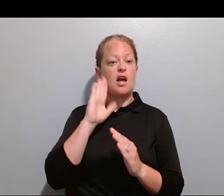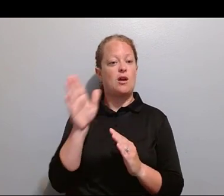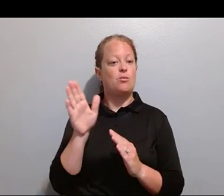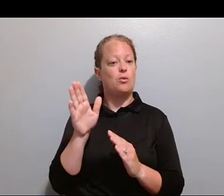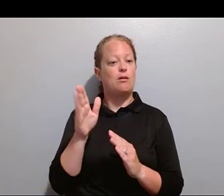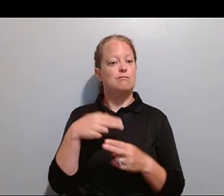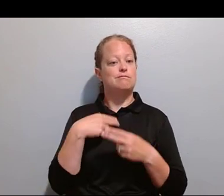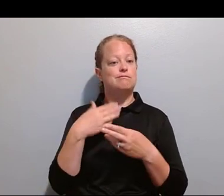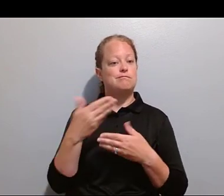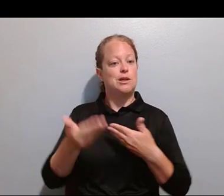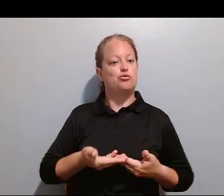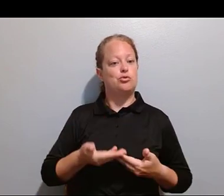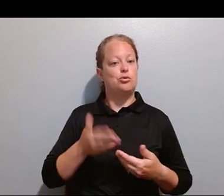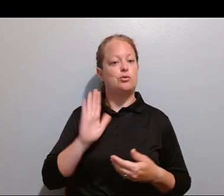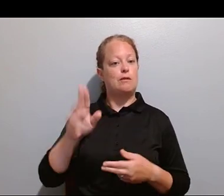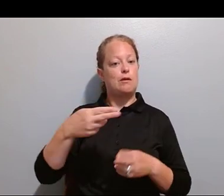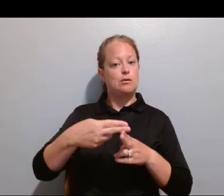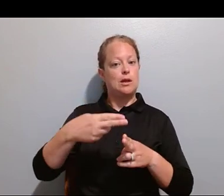speakers, Ghislaine Rouly,